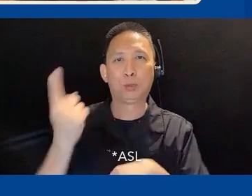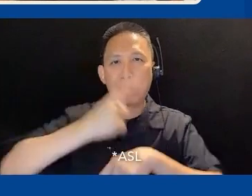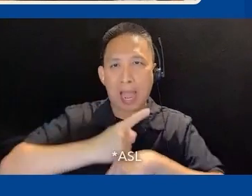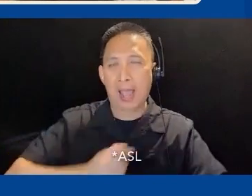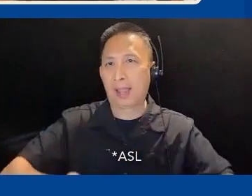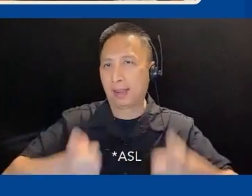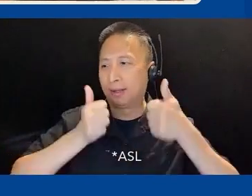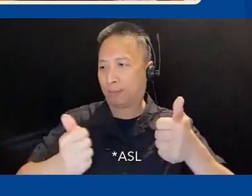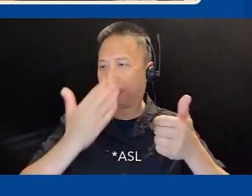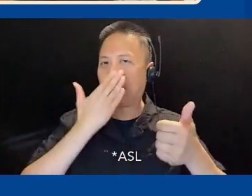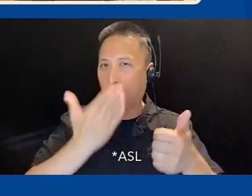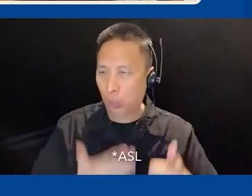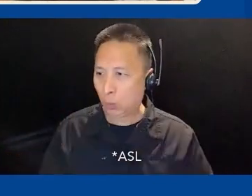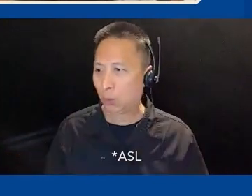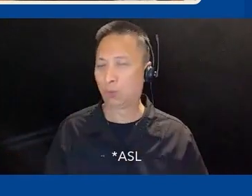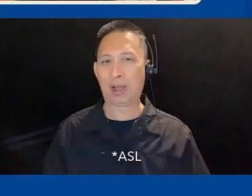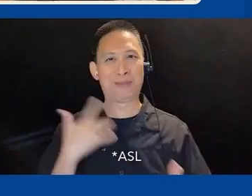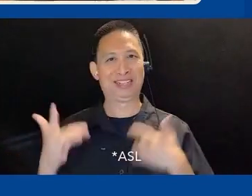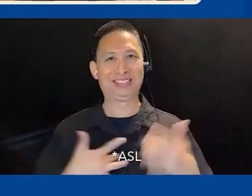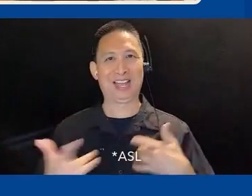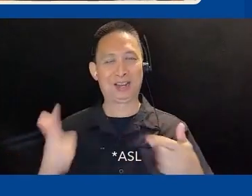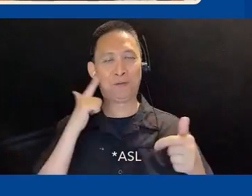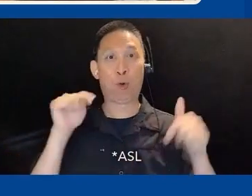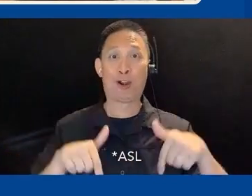I'm really excited for Getting Real.